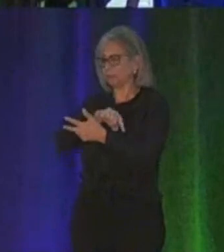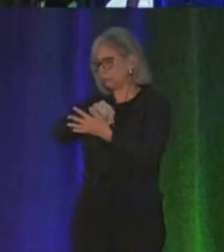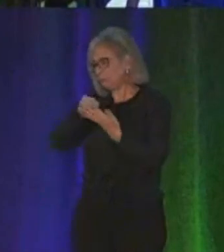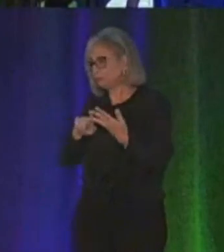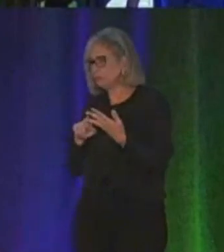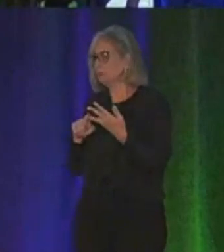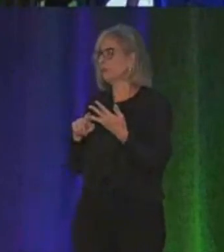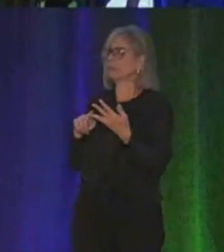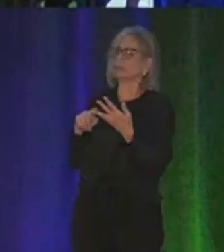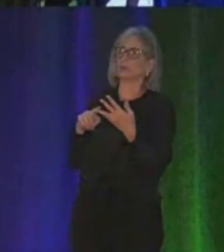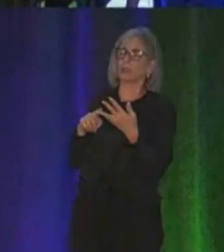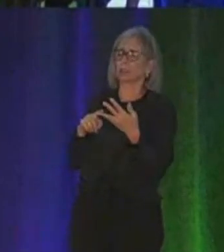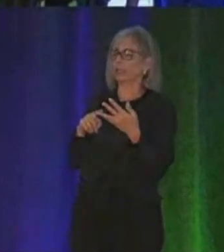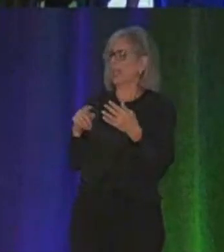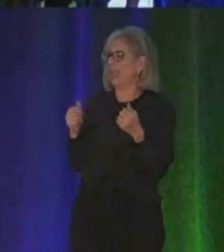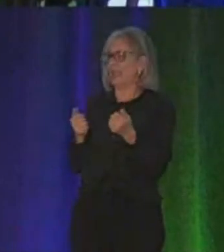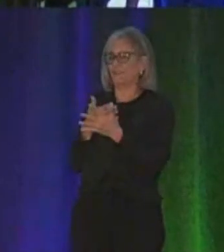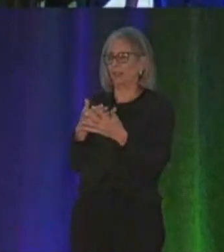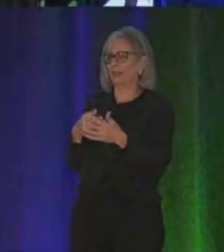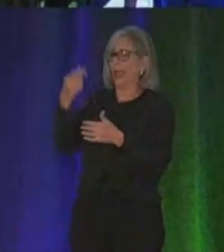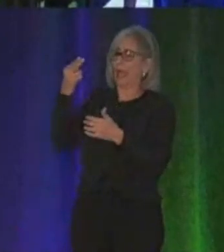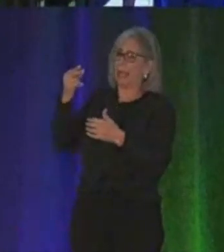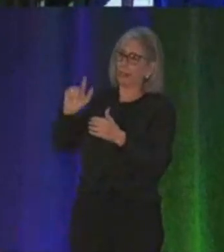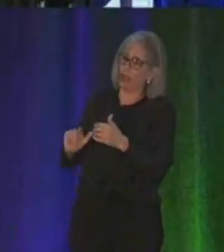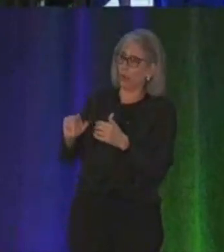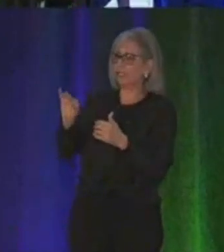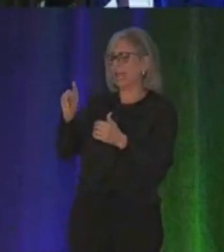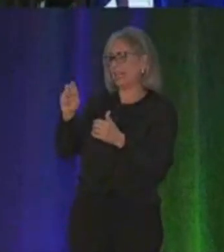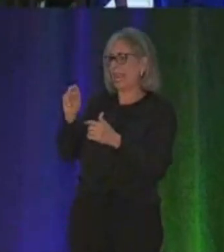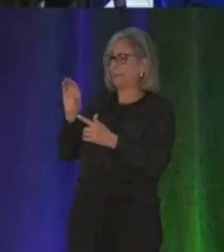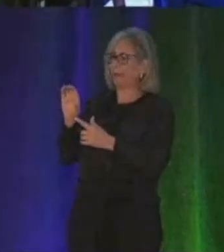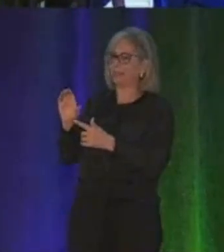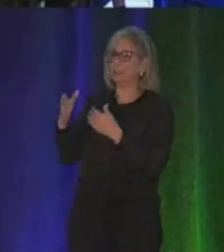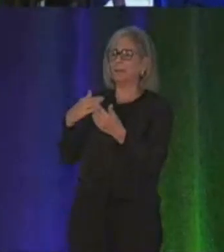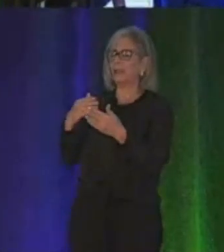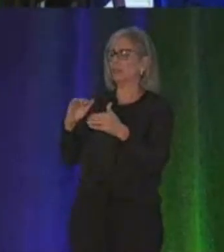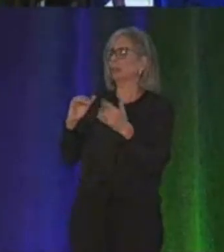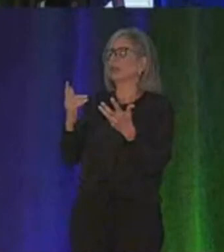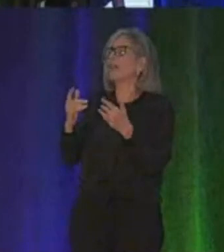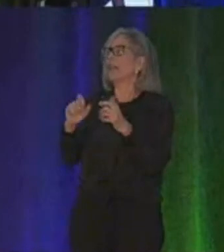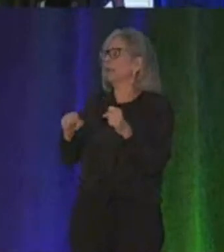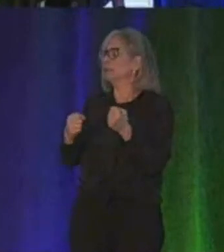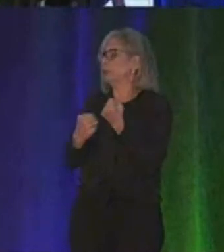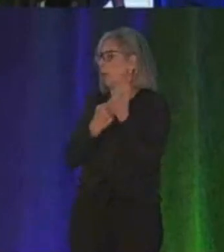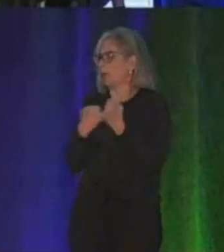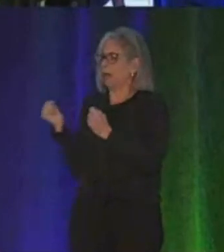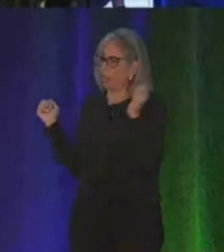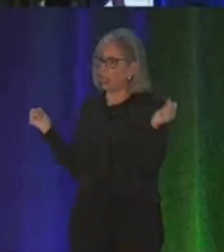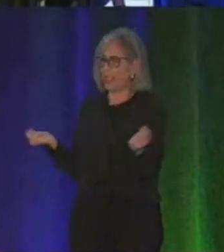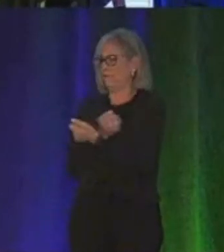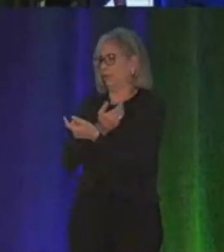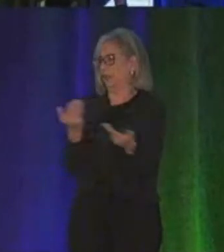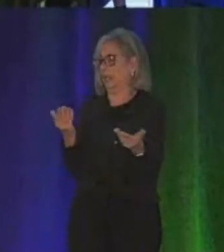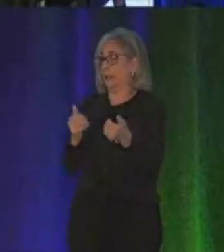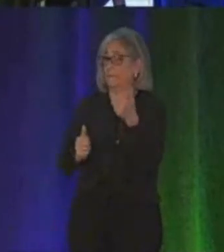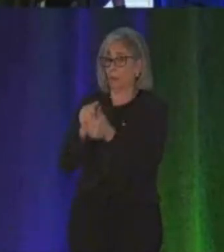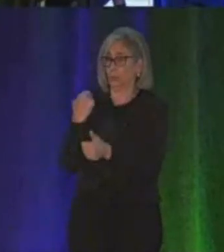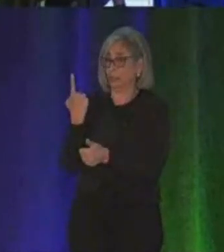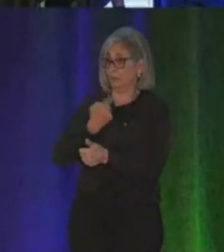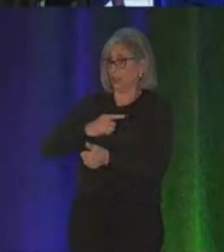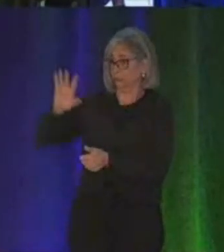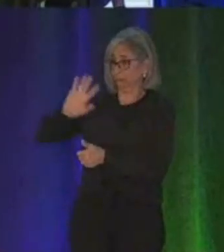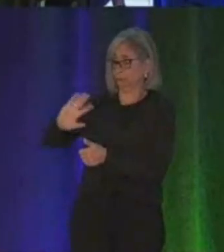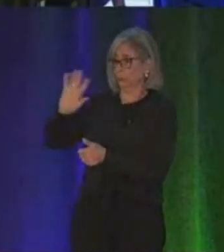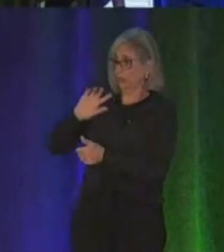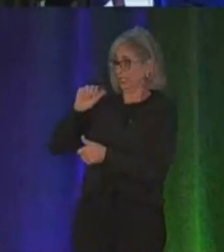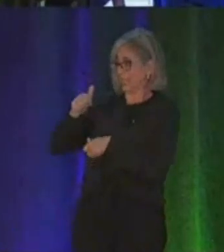support, slightly dynamic, like highly dynamic. You can kind of choose how far you want to go with all of this. So I think for most of us, for the past 10